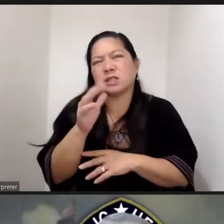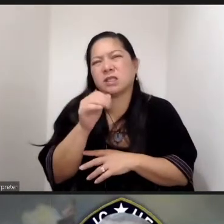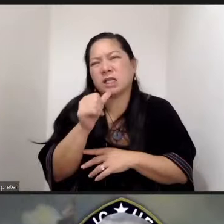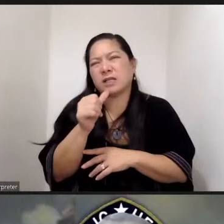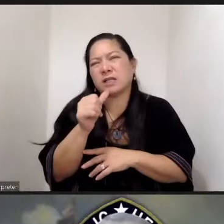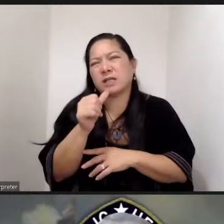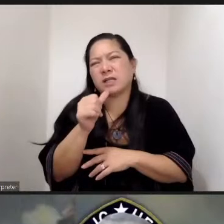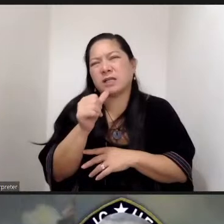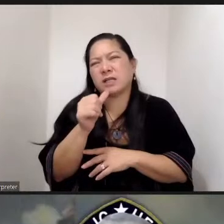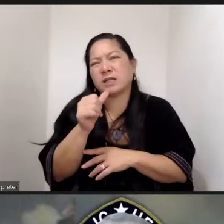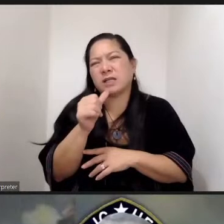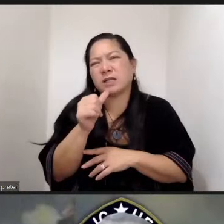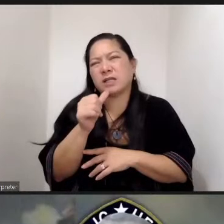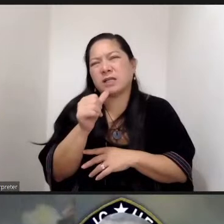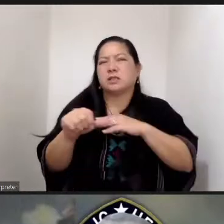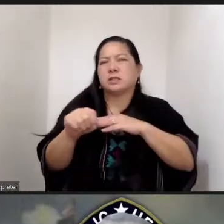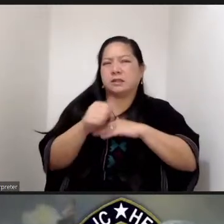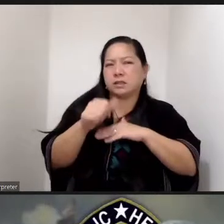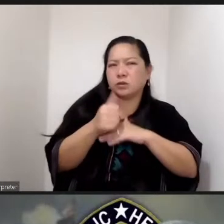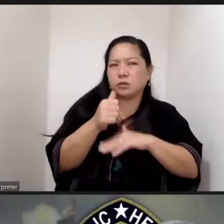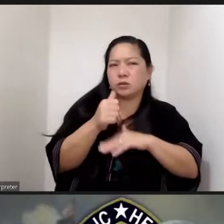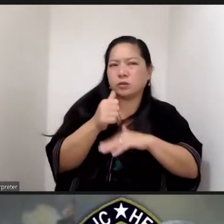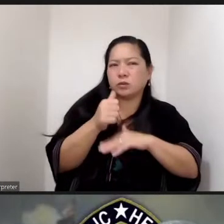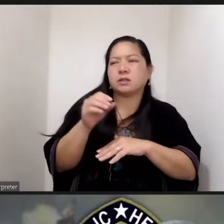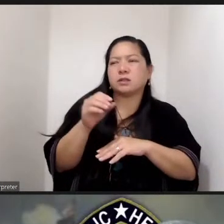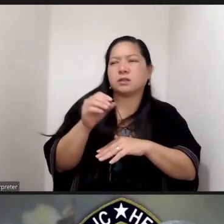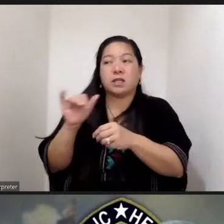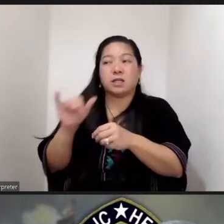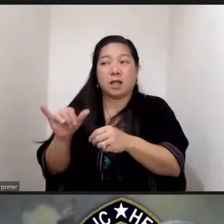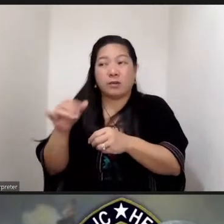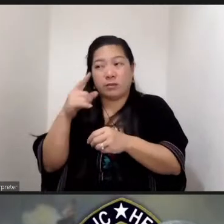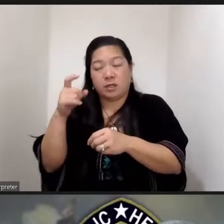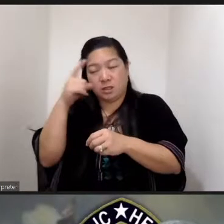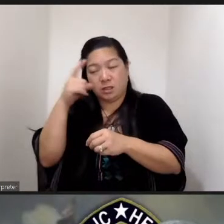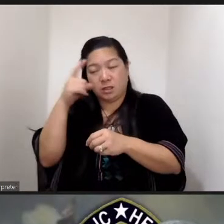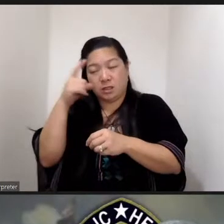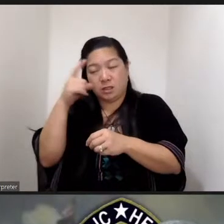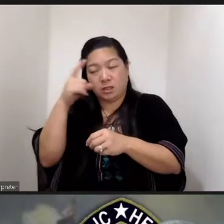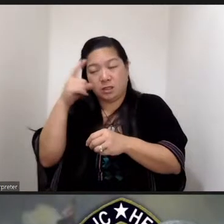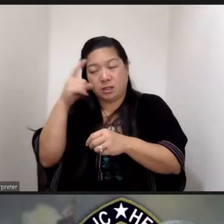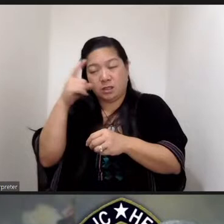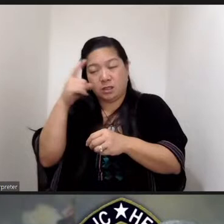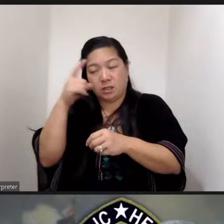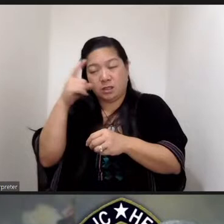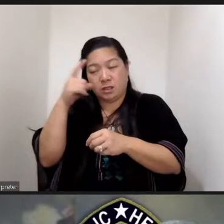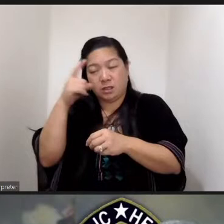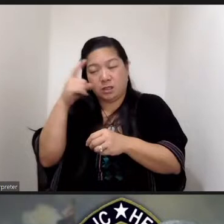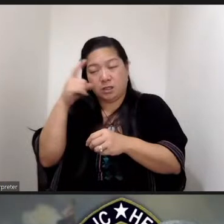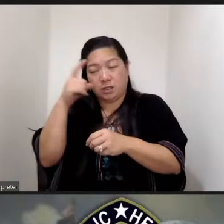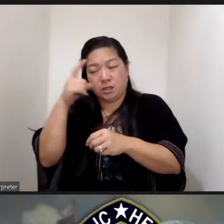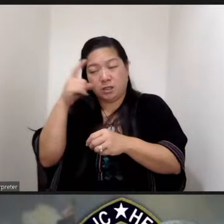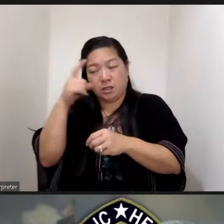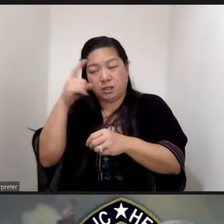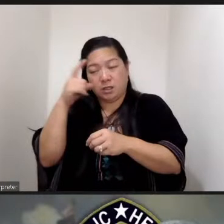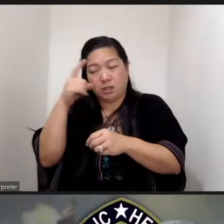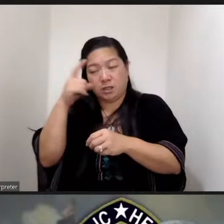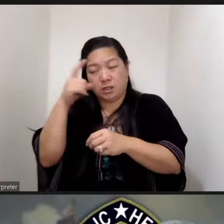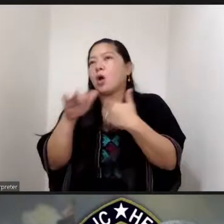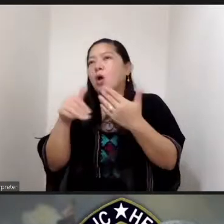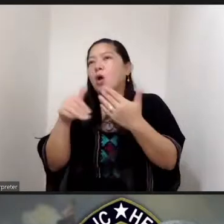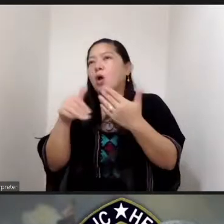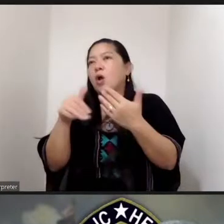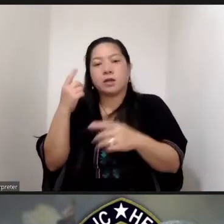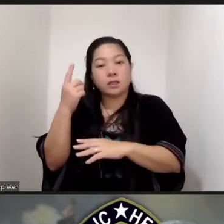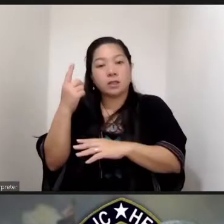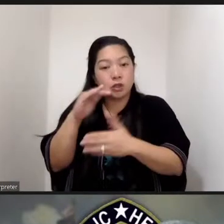risky in their severity. So, we do look at all and consider all